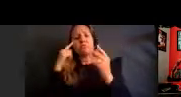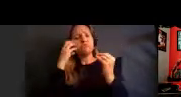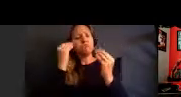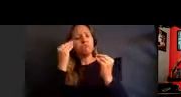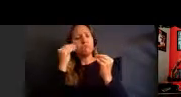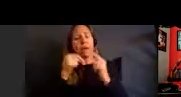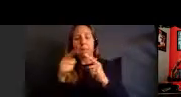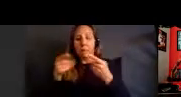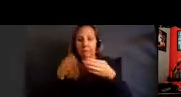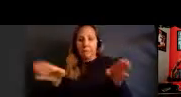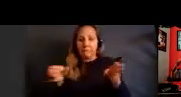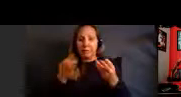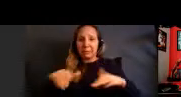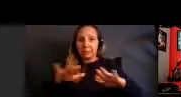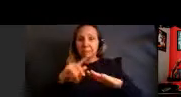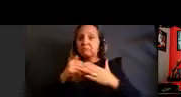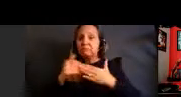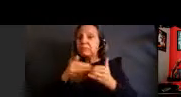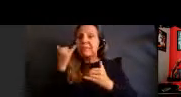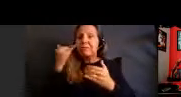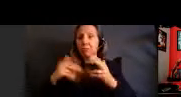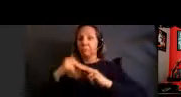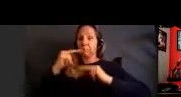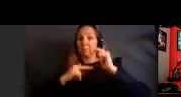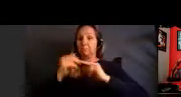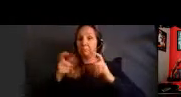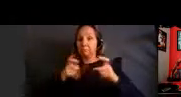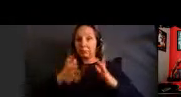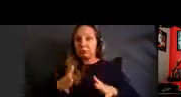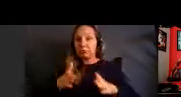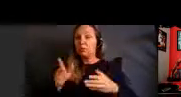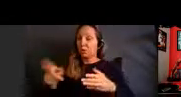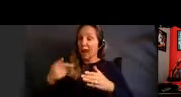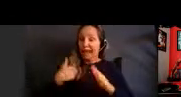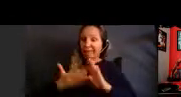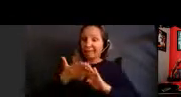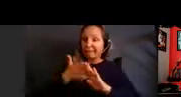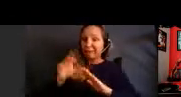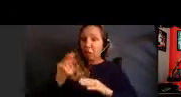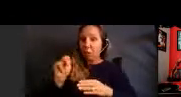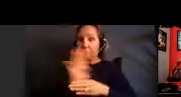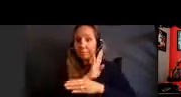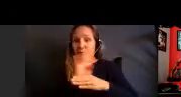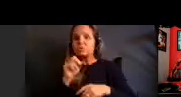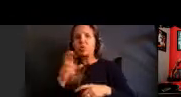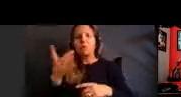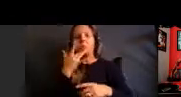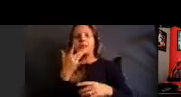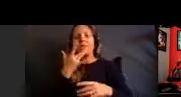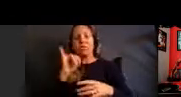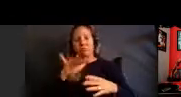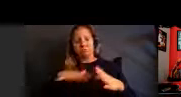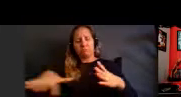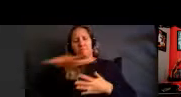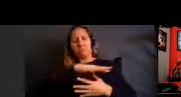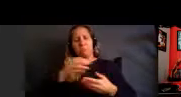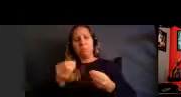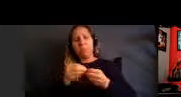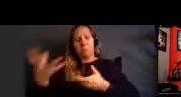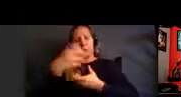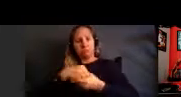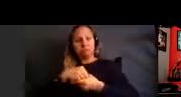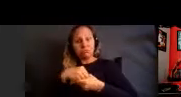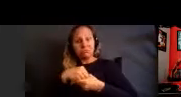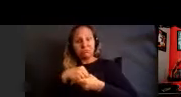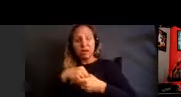a facilities manager, somebody running a business, or you simply just want to create environments that are more inclusive. My